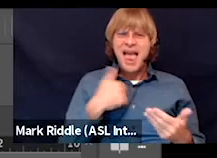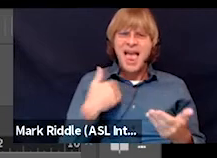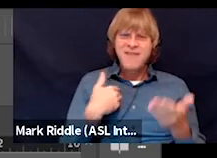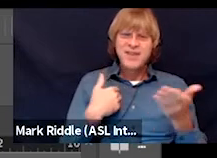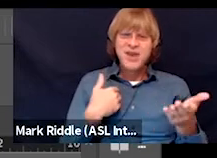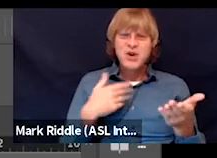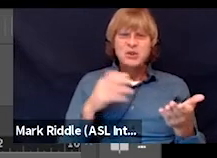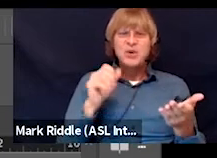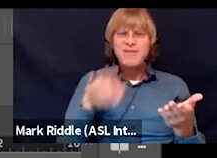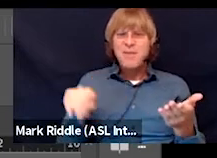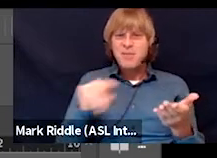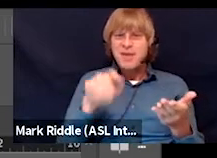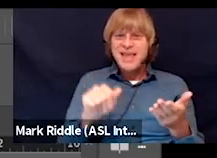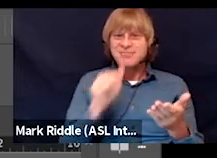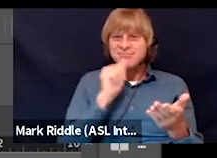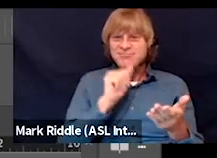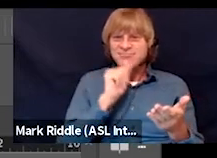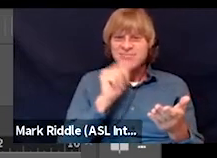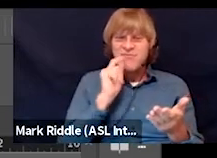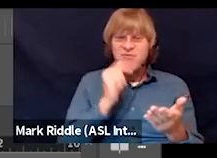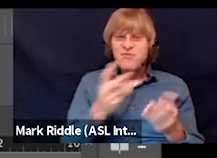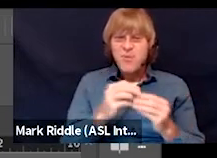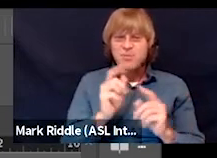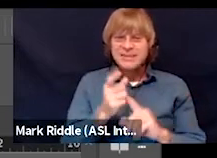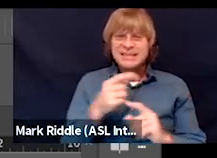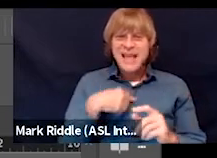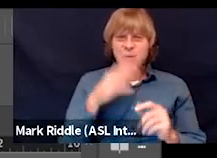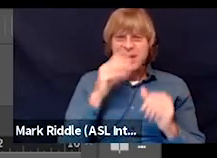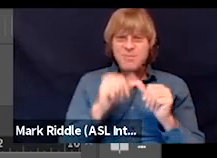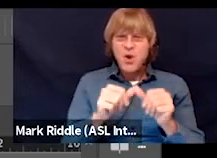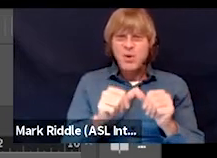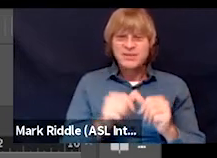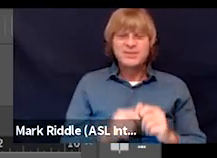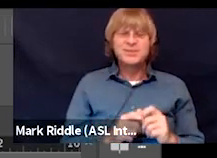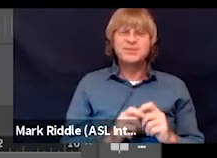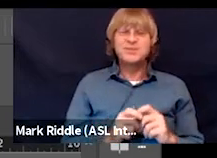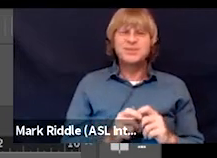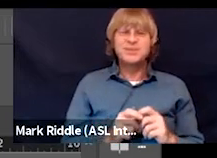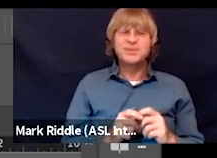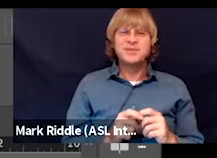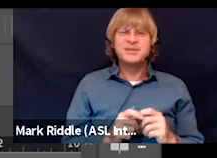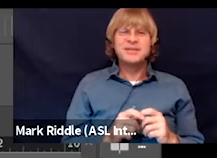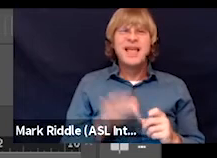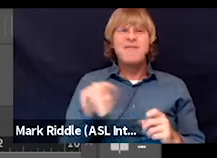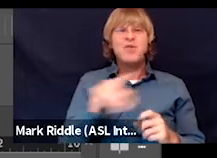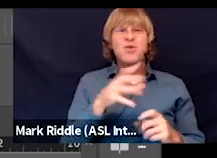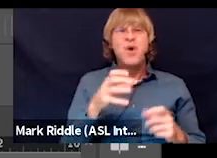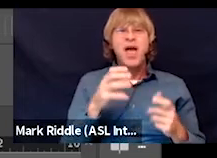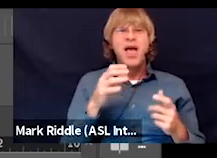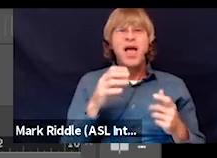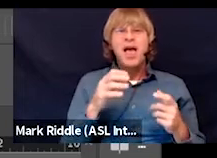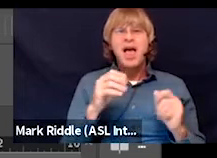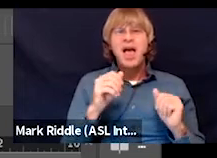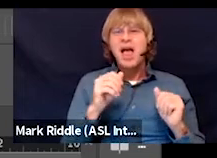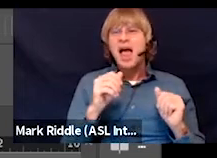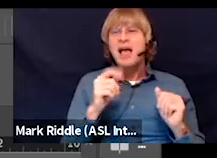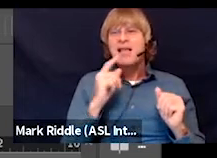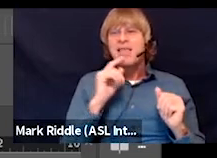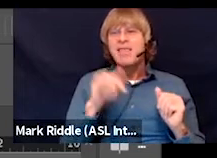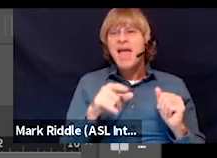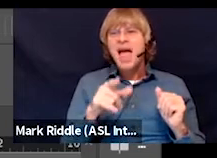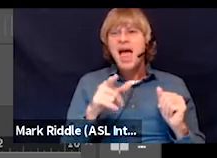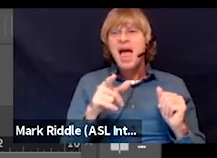here. So if people can hang in for a few minutes, I'll keep going. If you want to place, what? Oh, I was going to